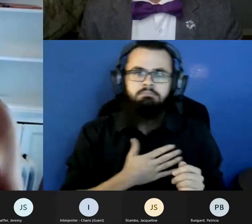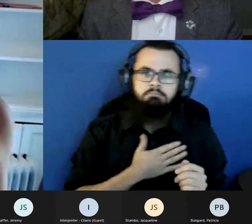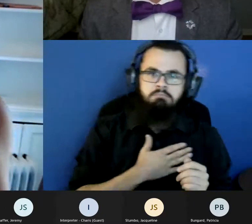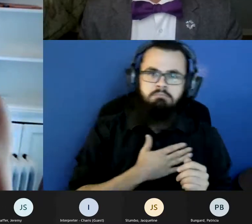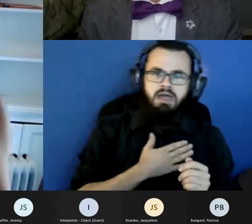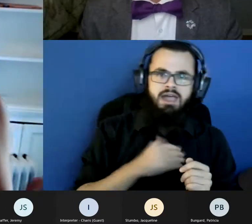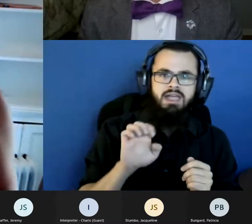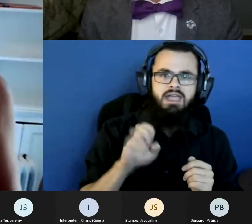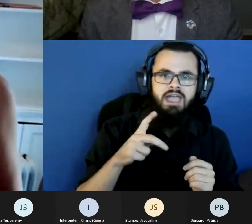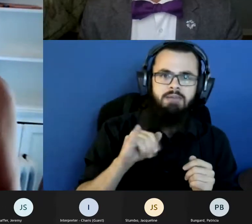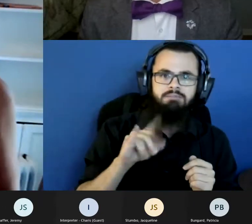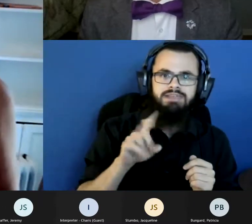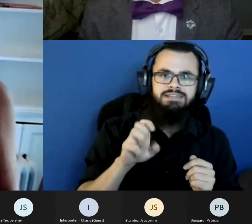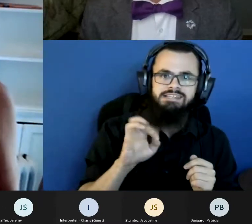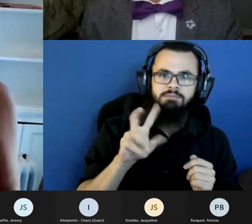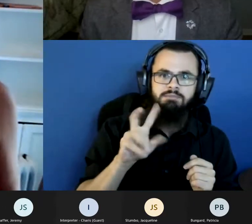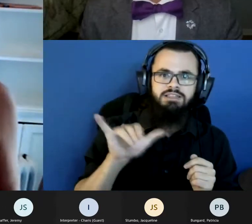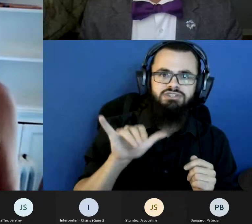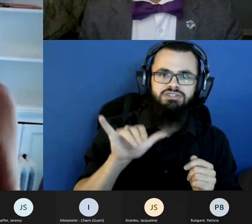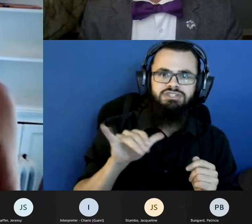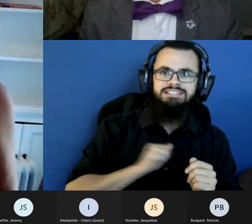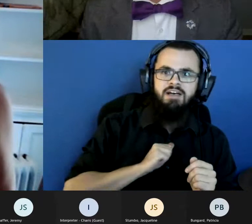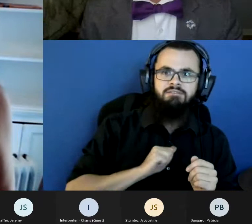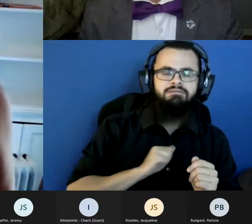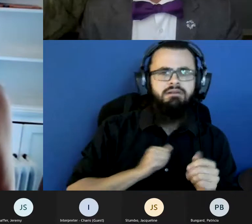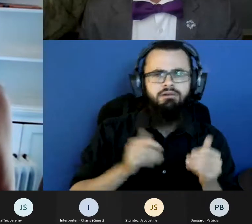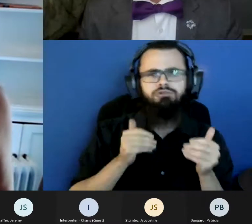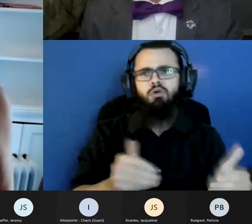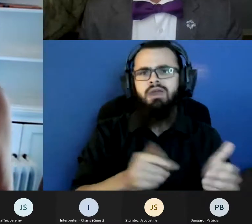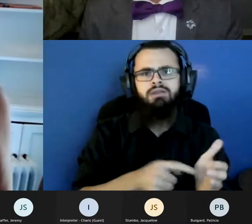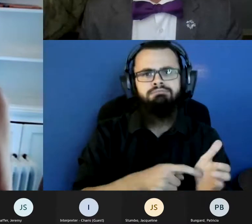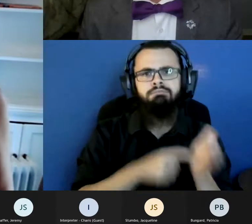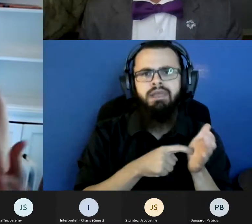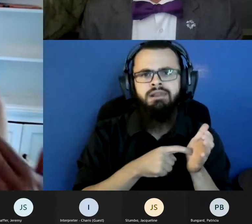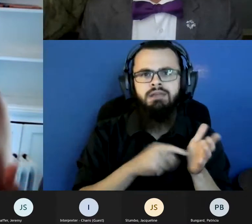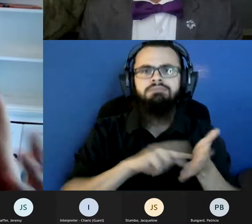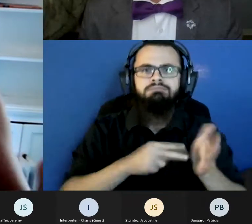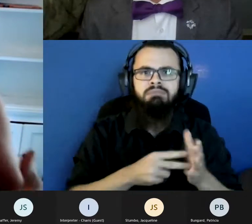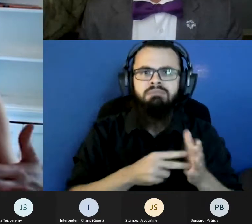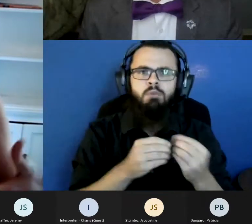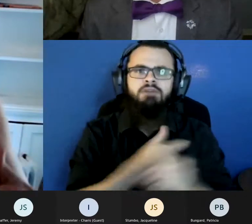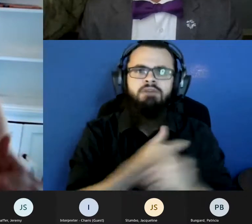mandate it because we'll get more people vaccinated. And